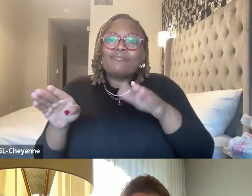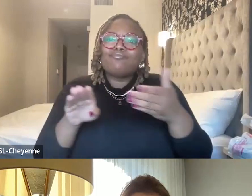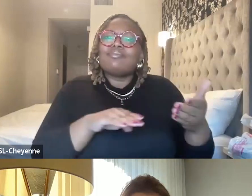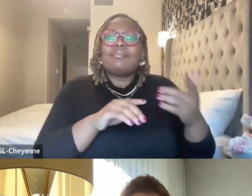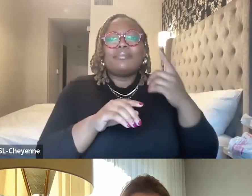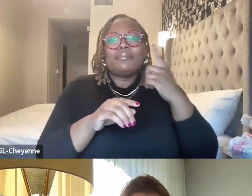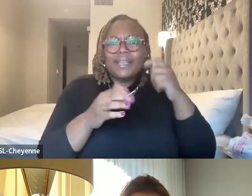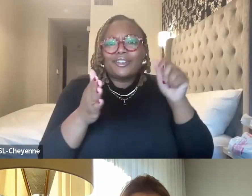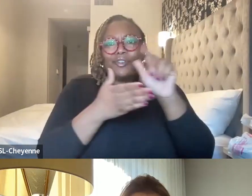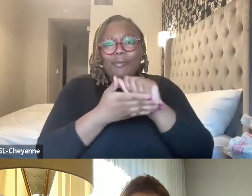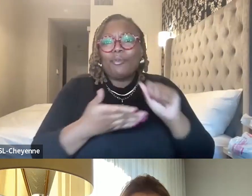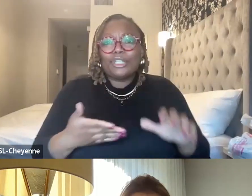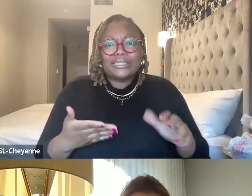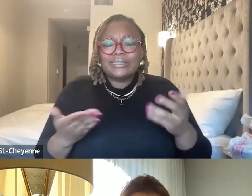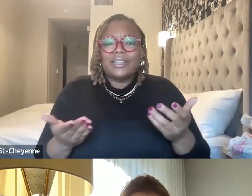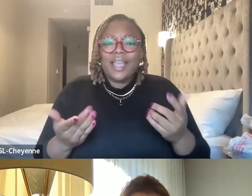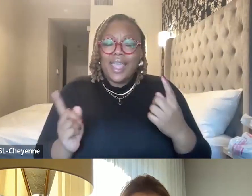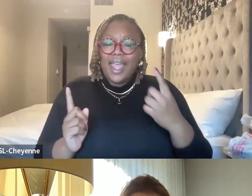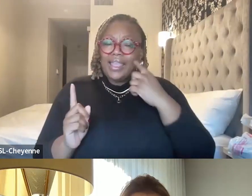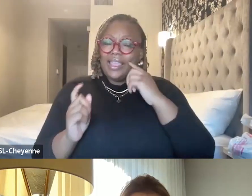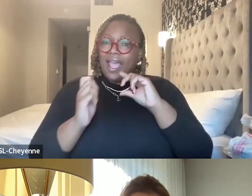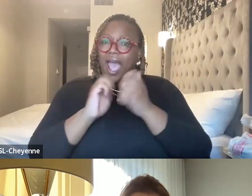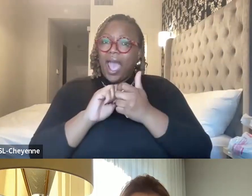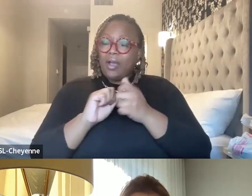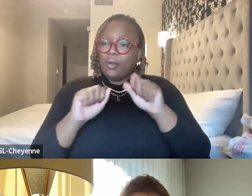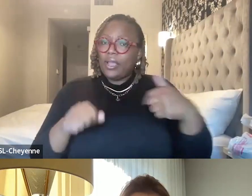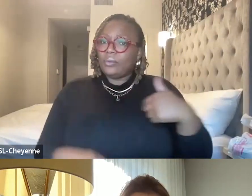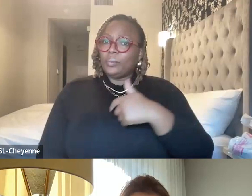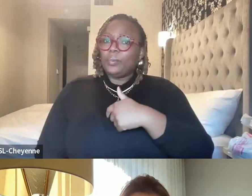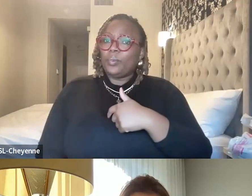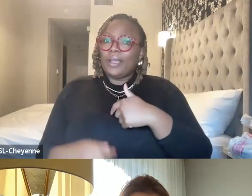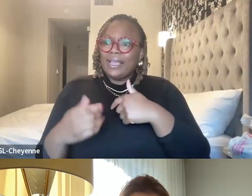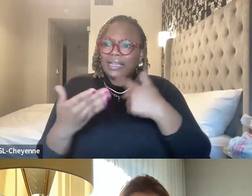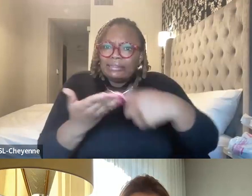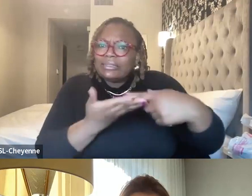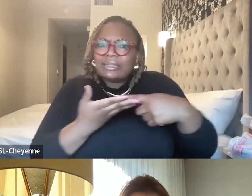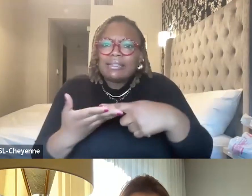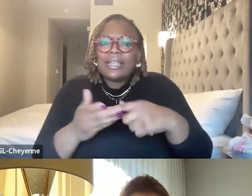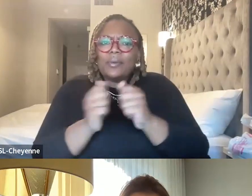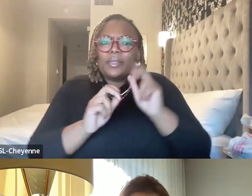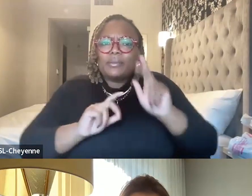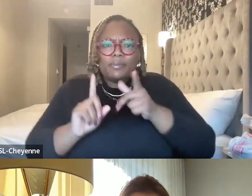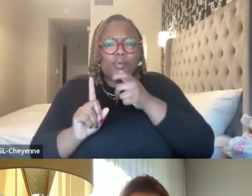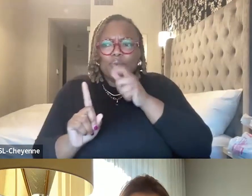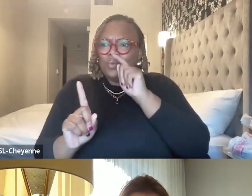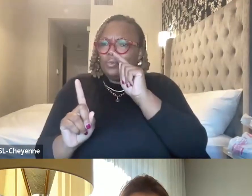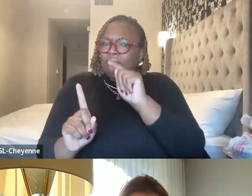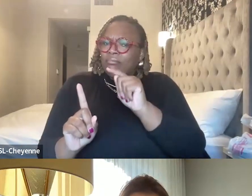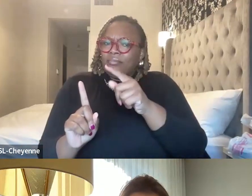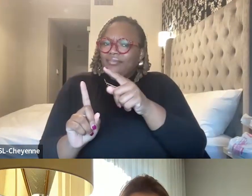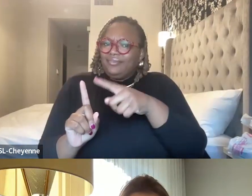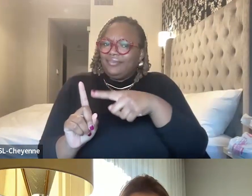abortion. I think how can we debate that now with people that